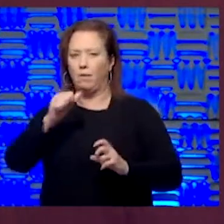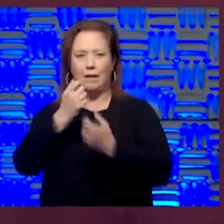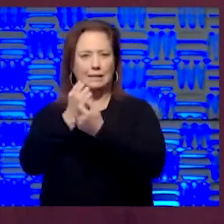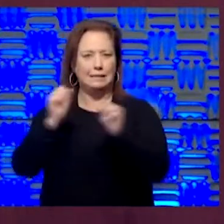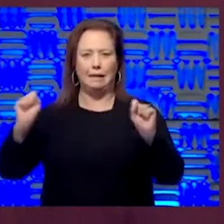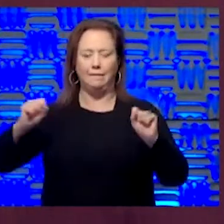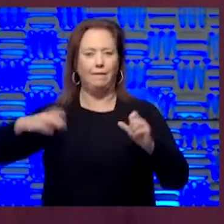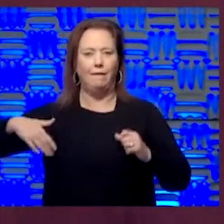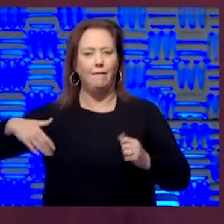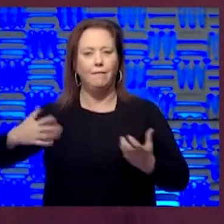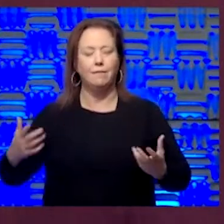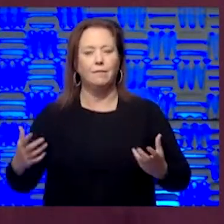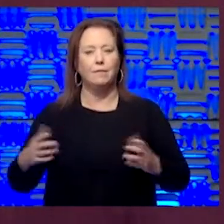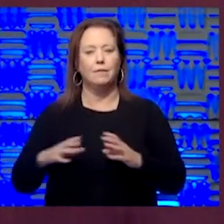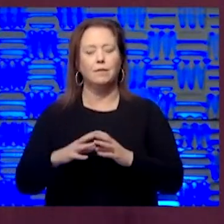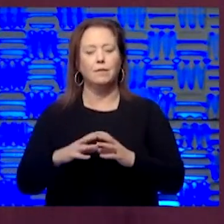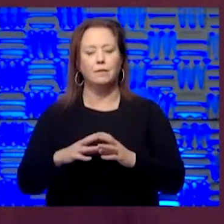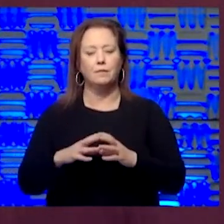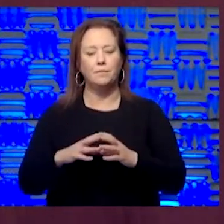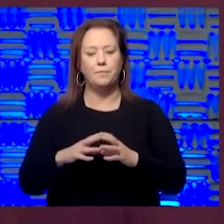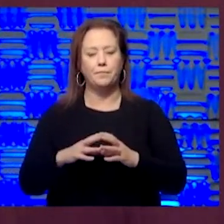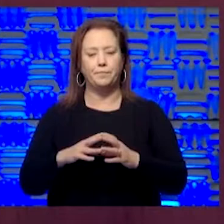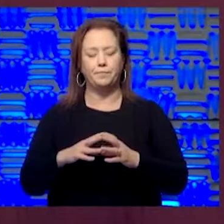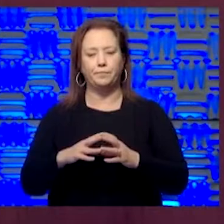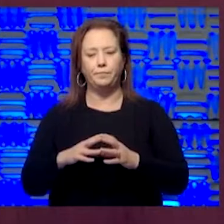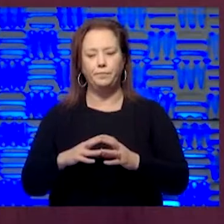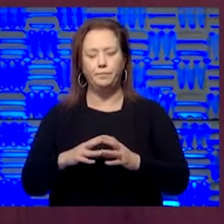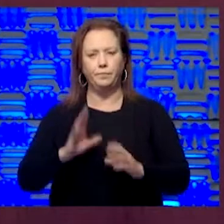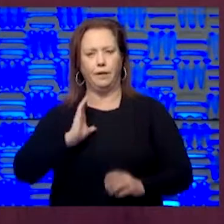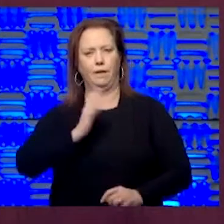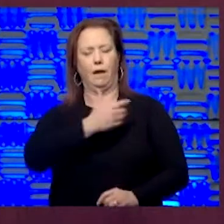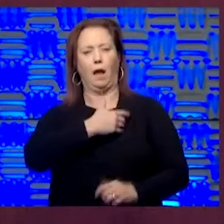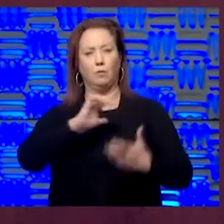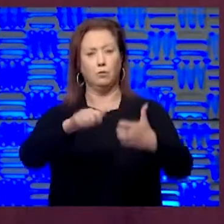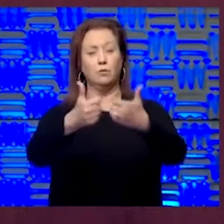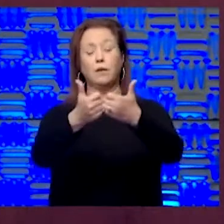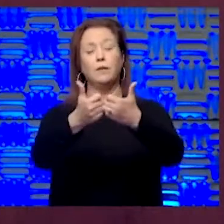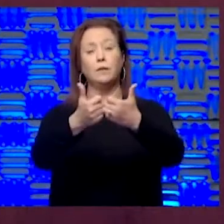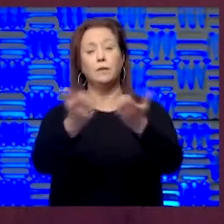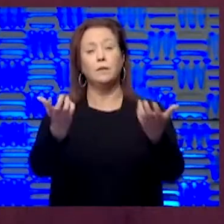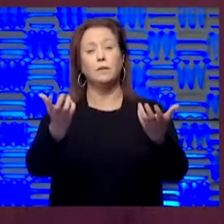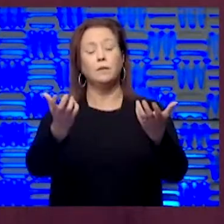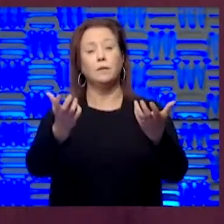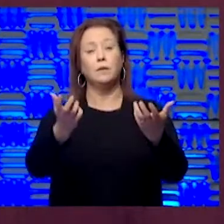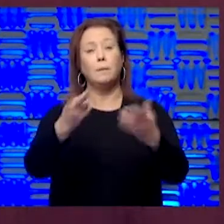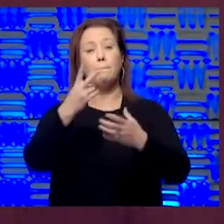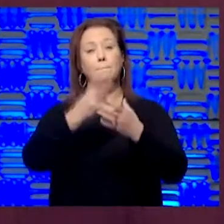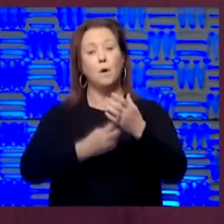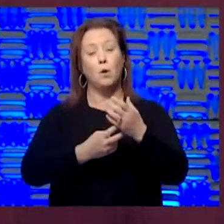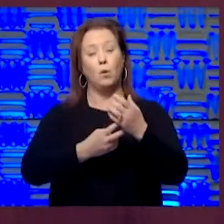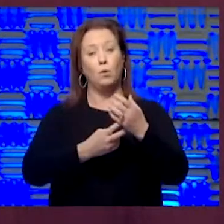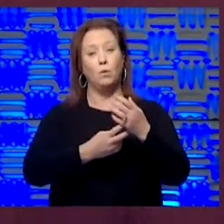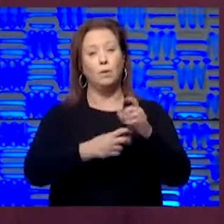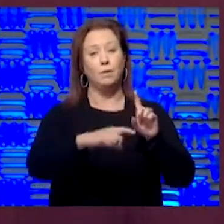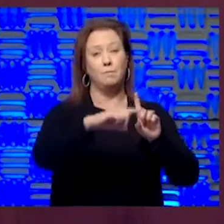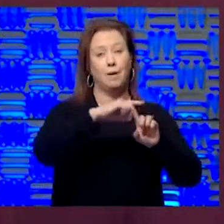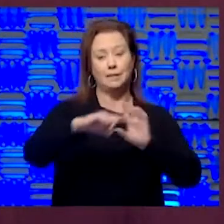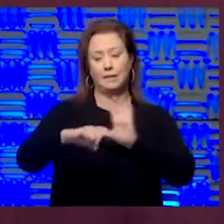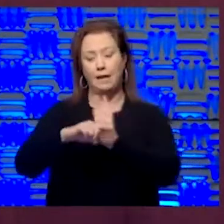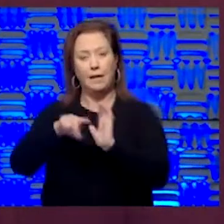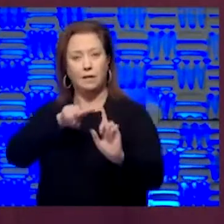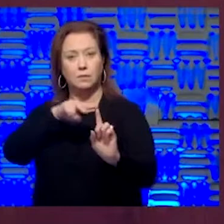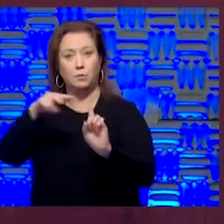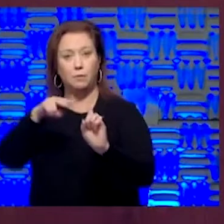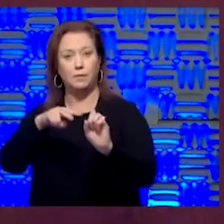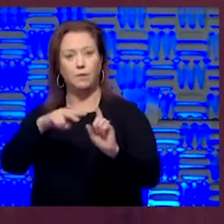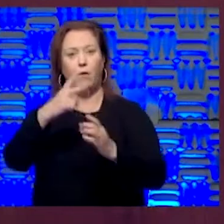to say that yet. And I think our challenge is that both those statements are true. Mm-hmm.